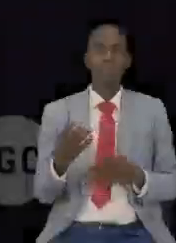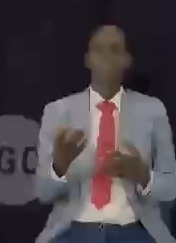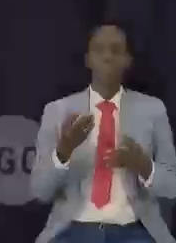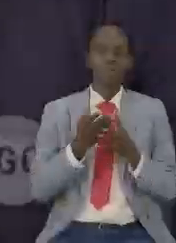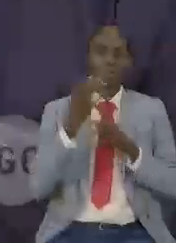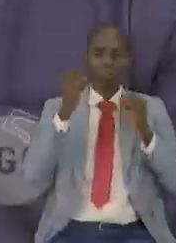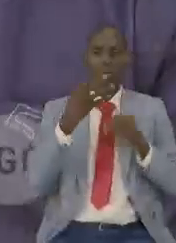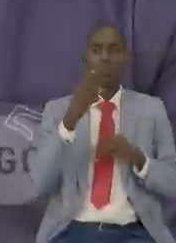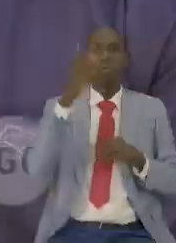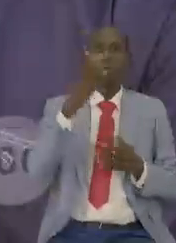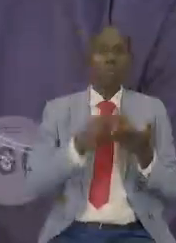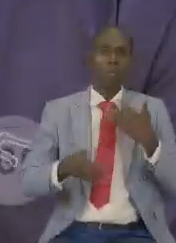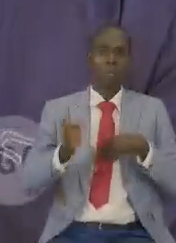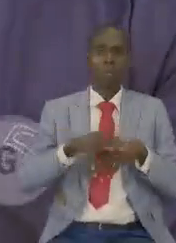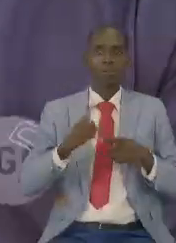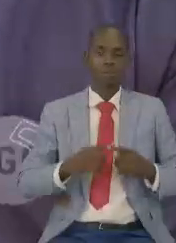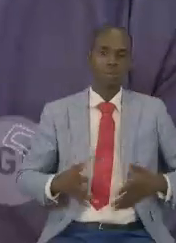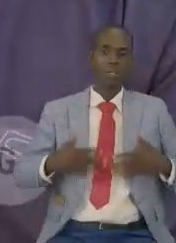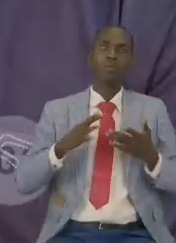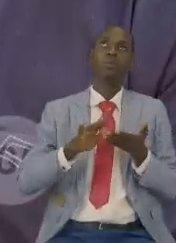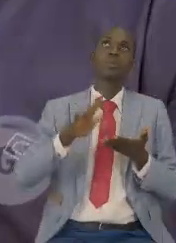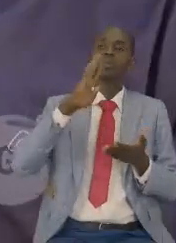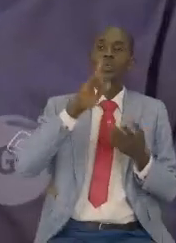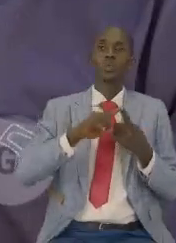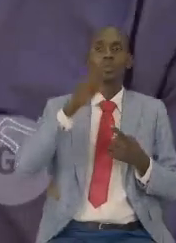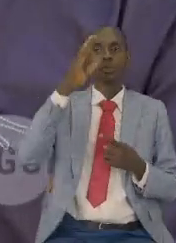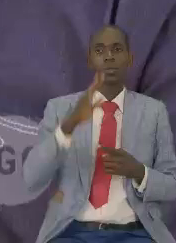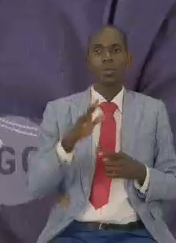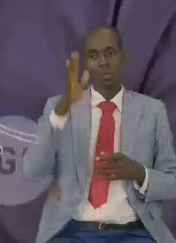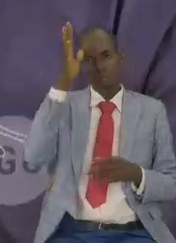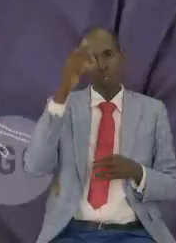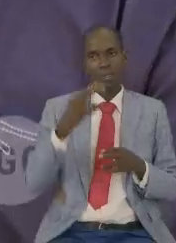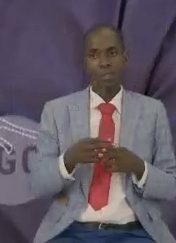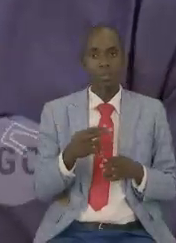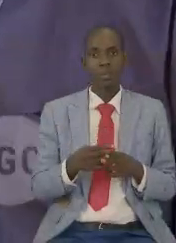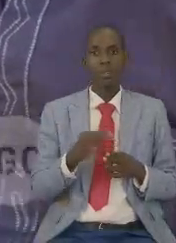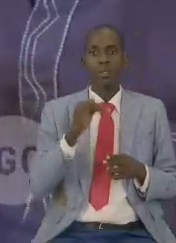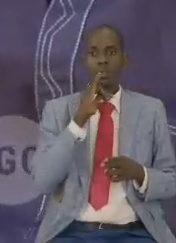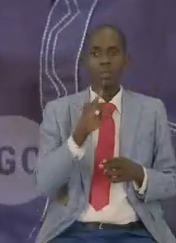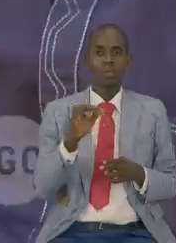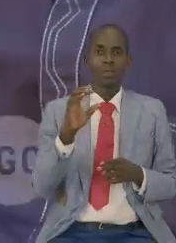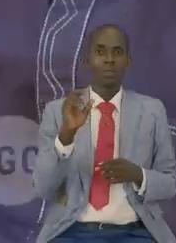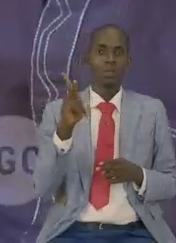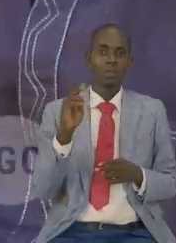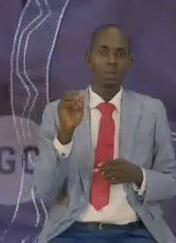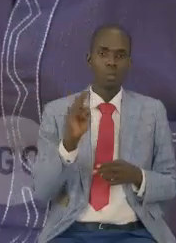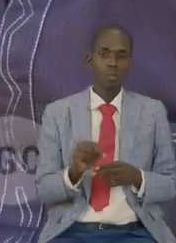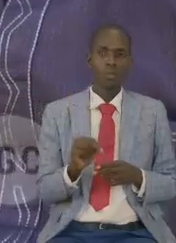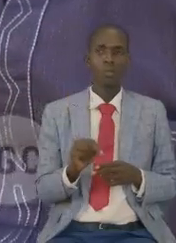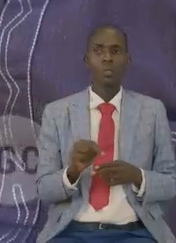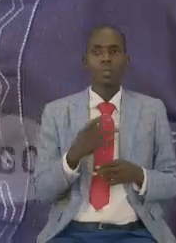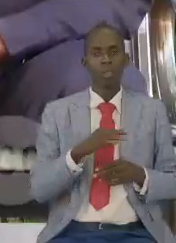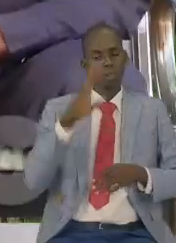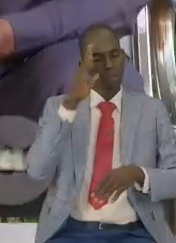God. My name is Okun Buffett. I'm here with my son, Prince Wirokun, the only son in the